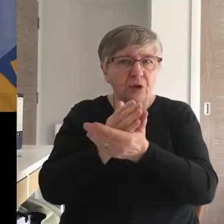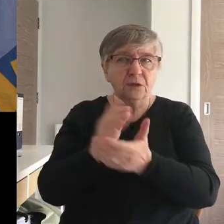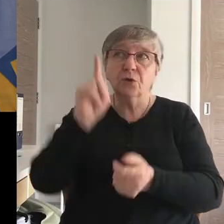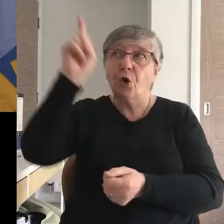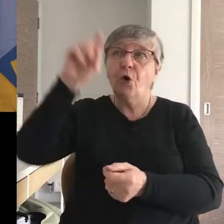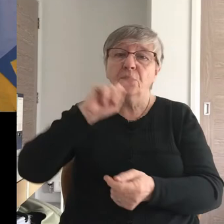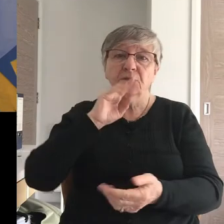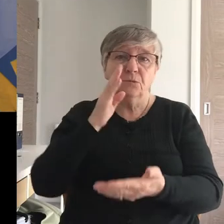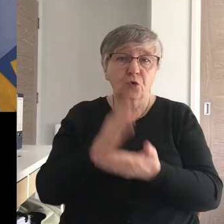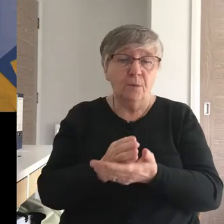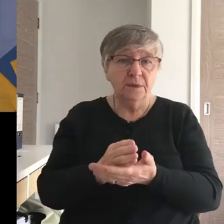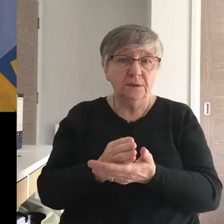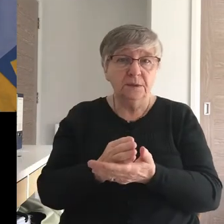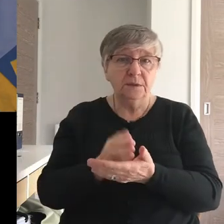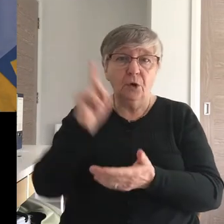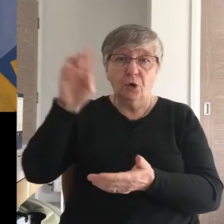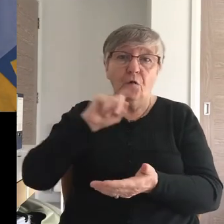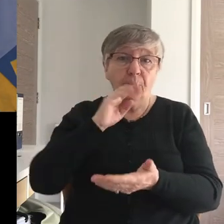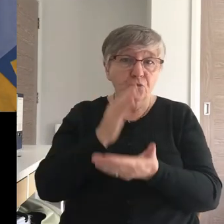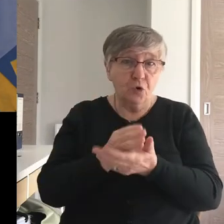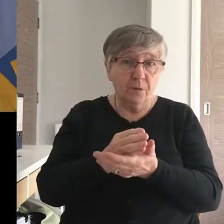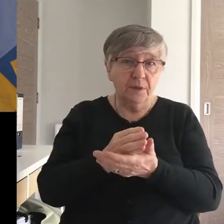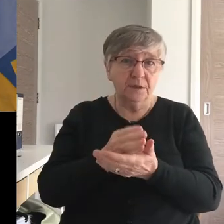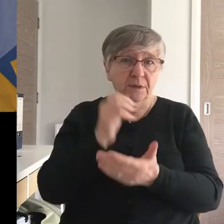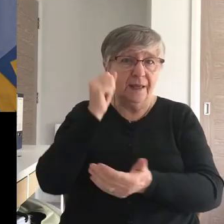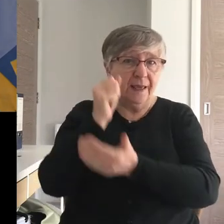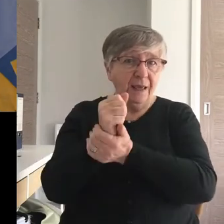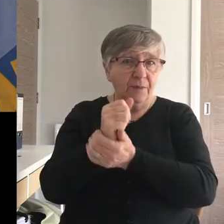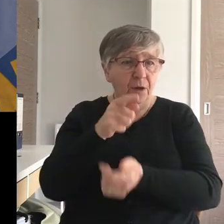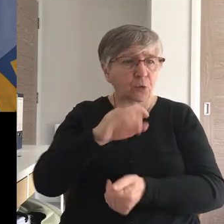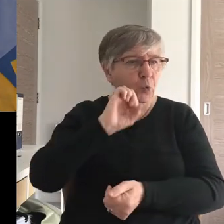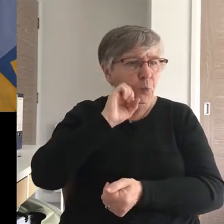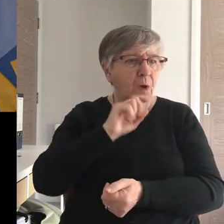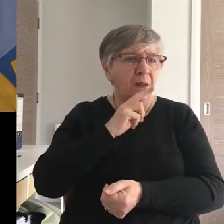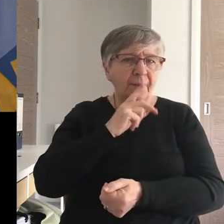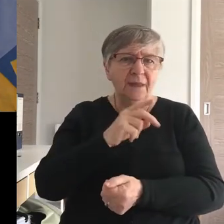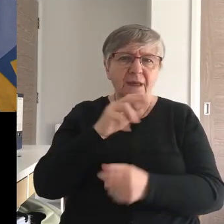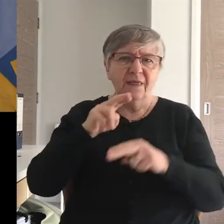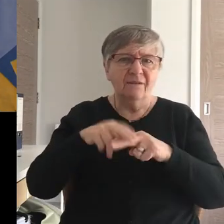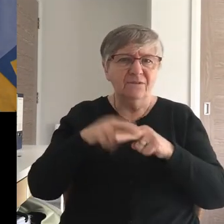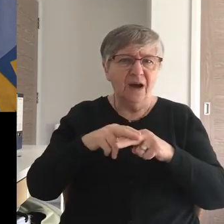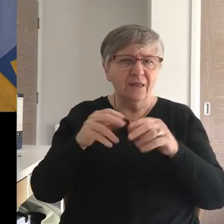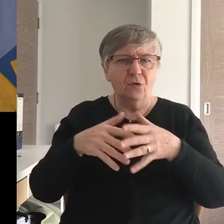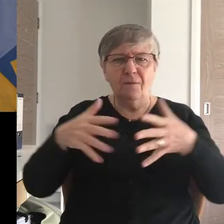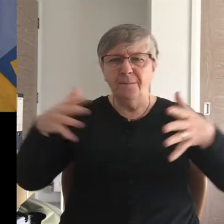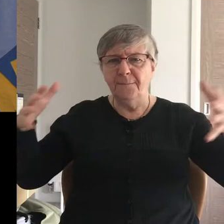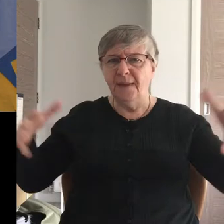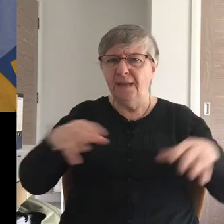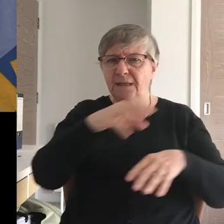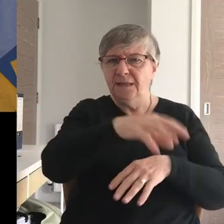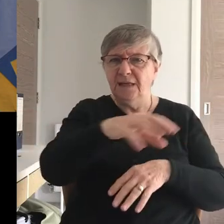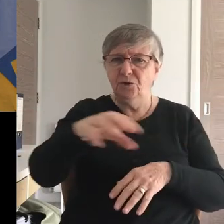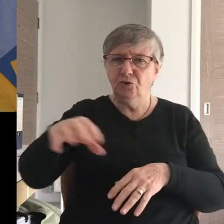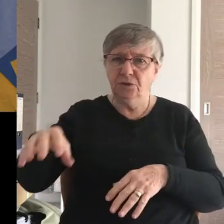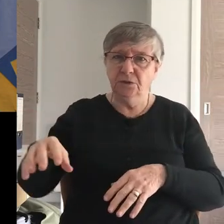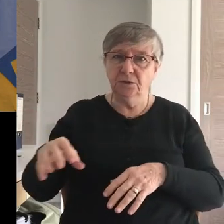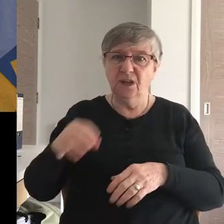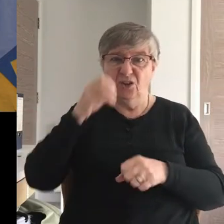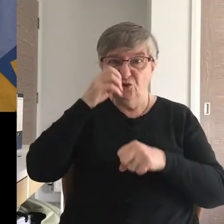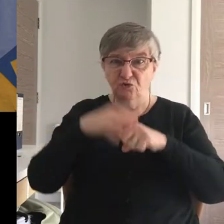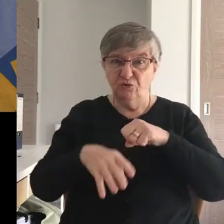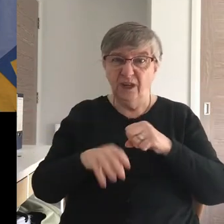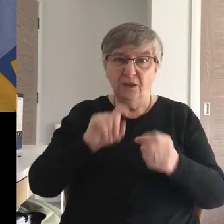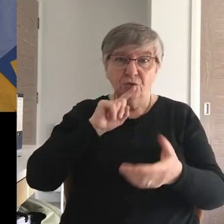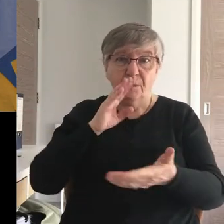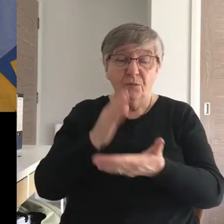Abraham had been given a promise that he would be the father of many nations. It's a strange promise because he